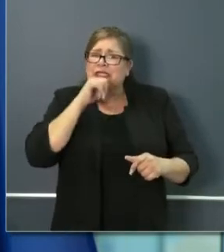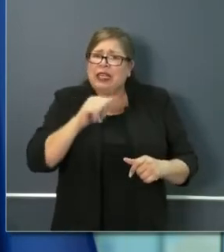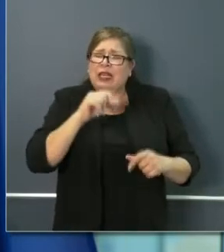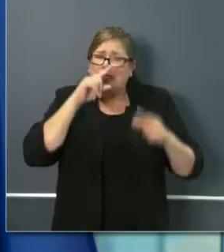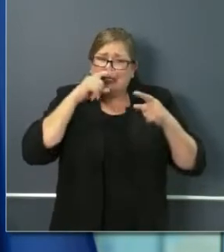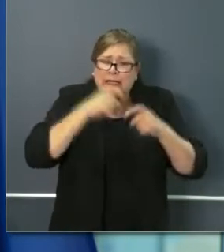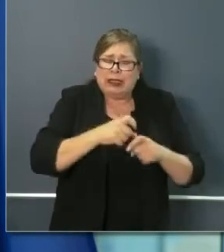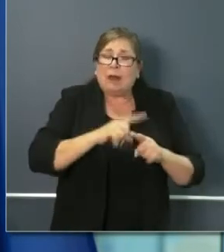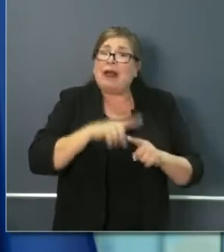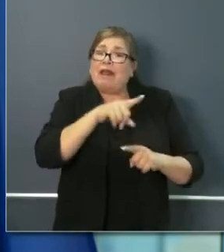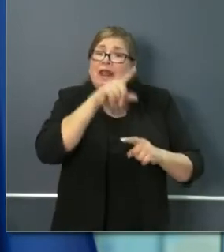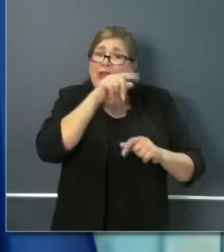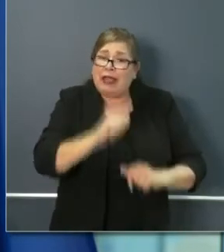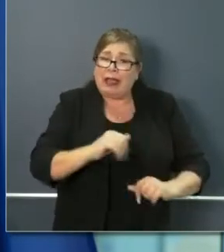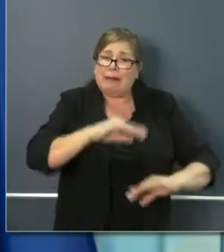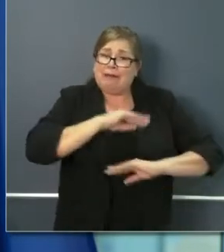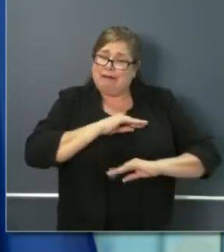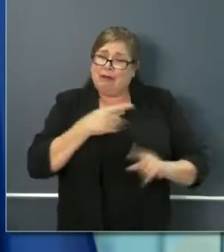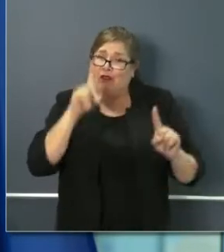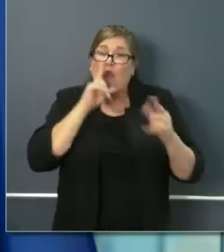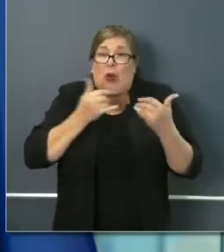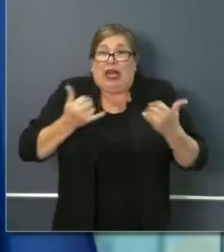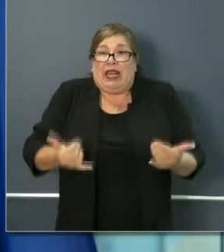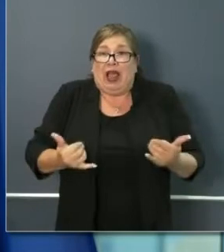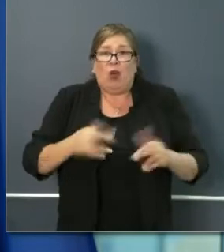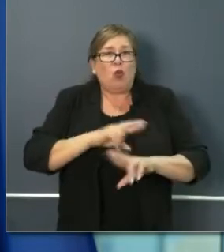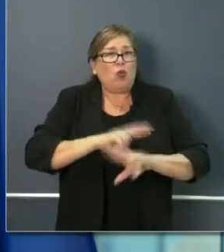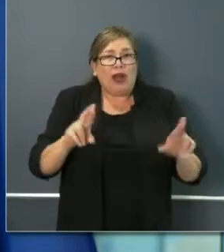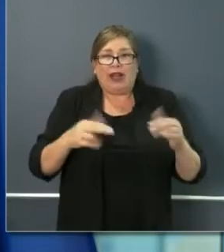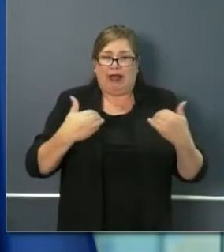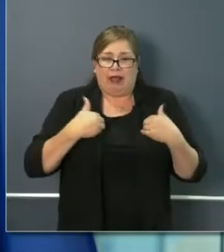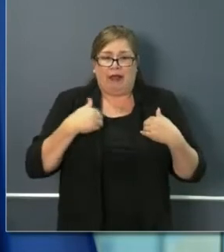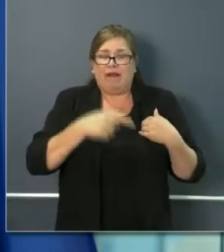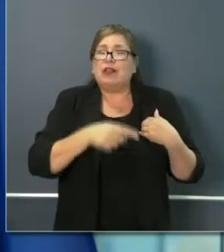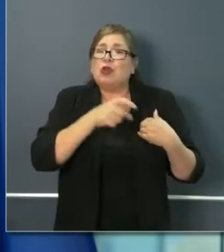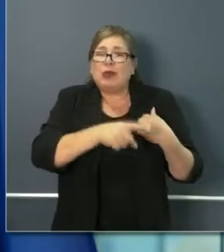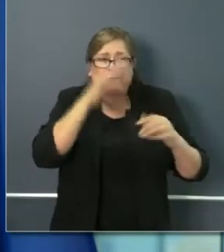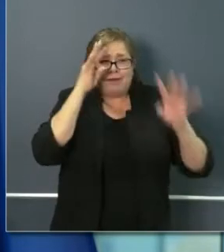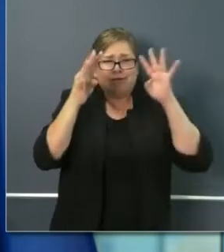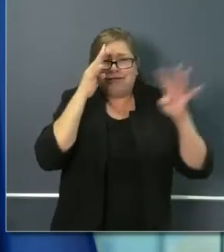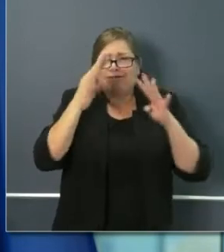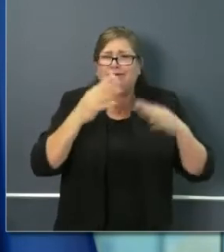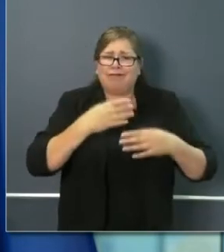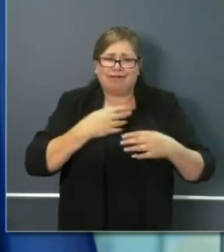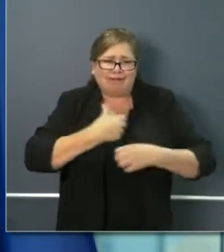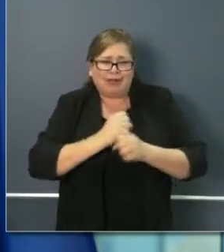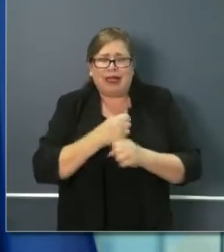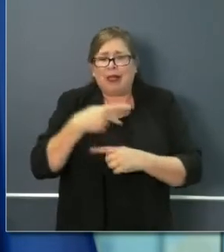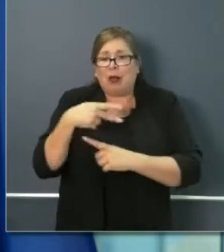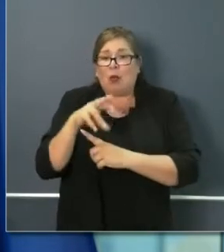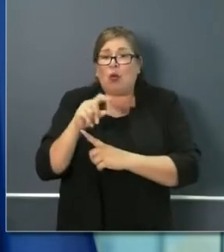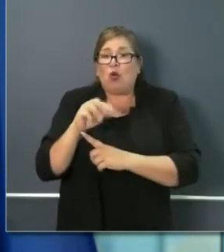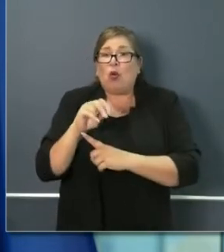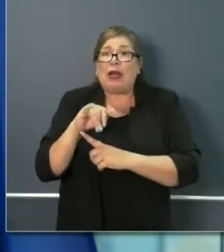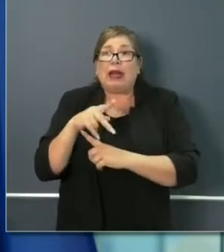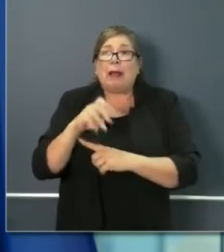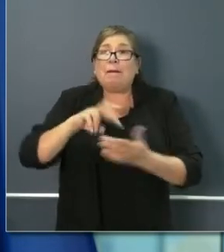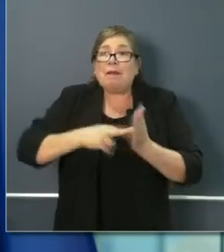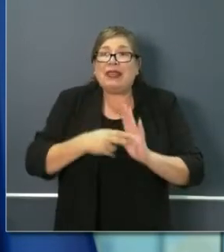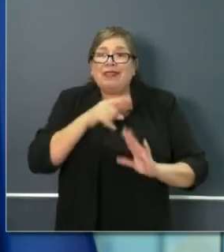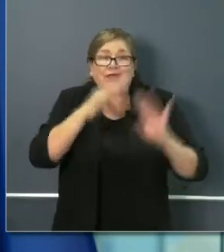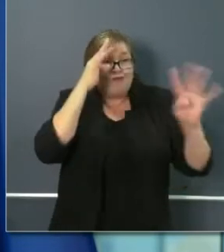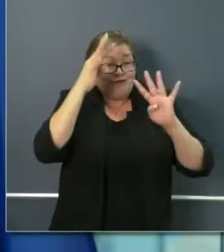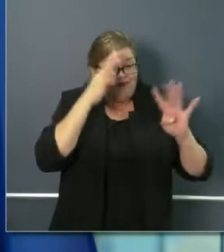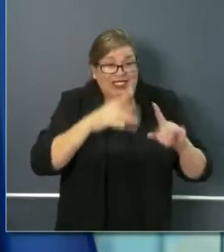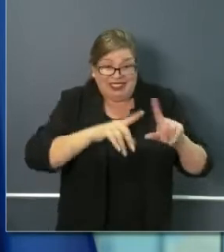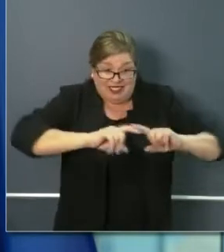moment and are more readily available. They're bringing up a prototype in the next 48 hours right here at the State Operations